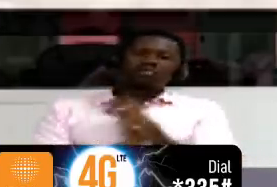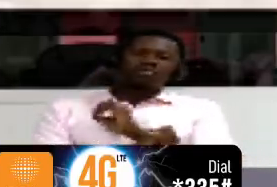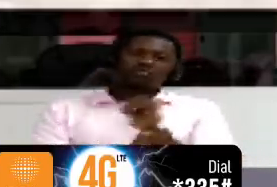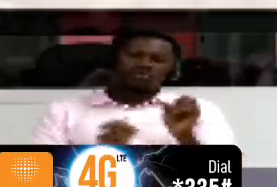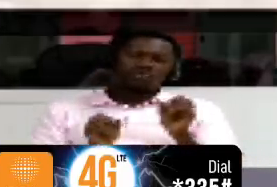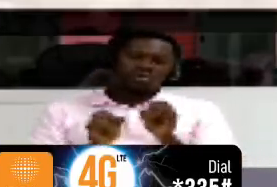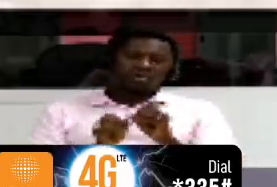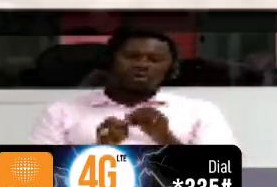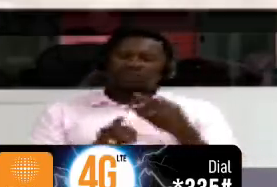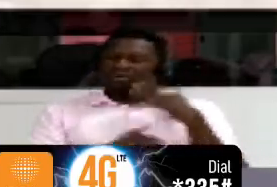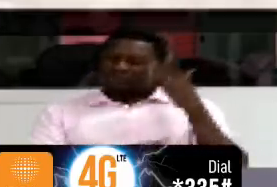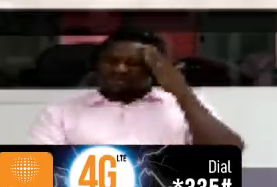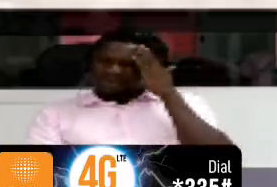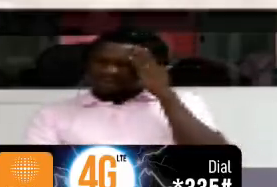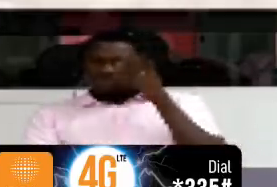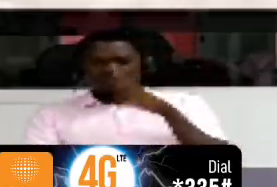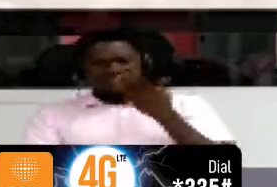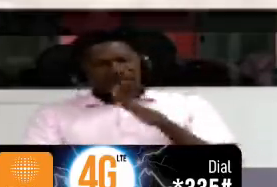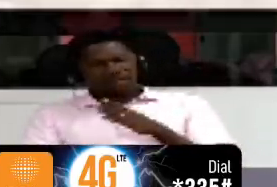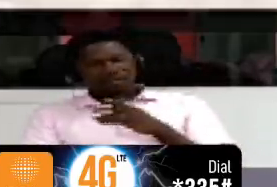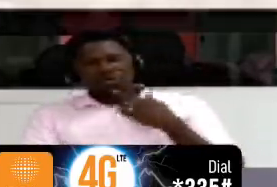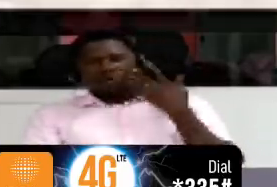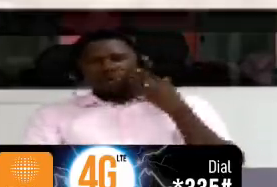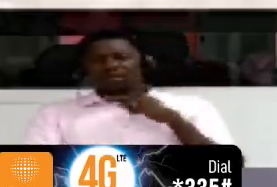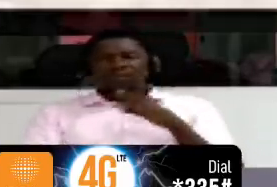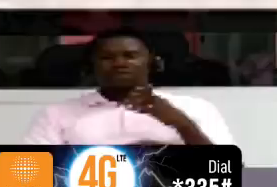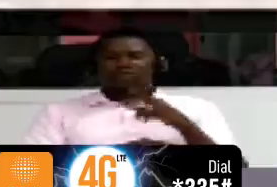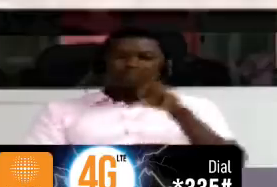And I wonder sometimes when the National Assembly,